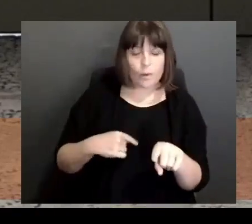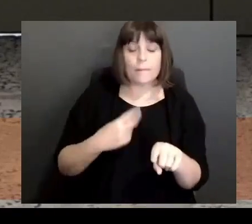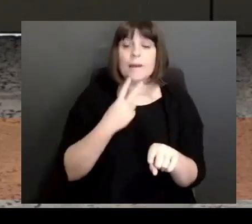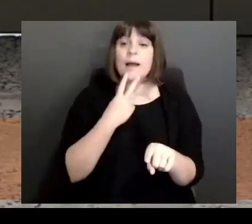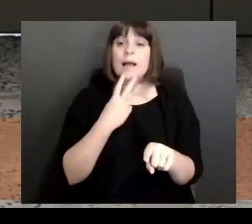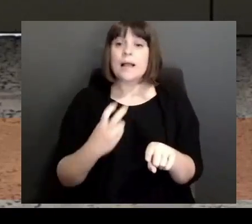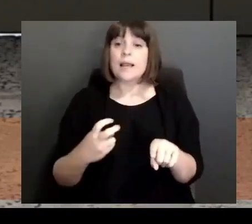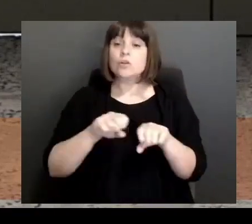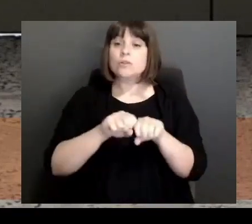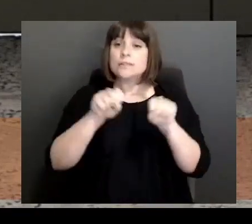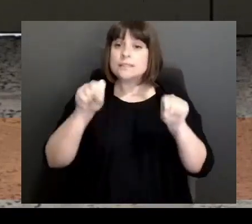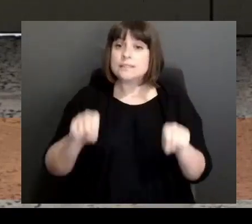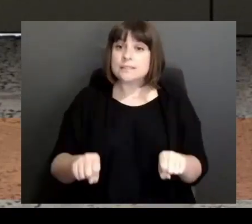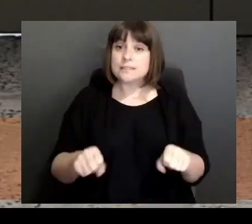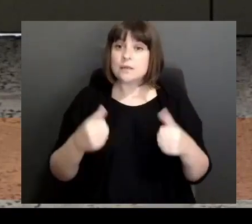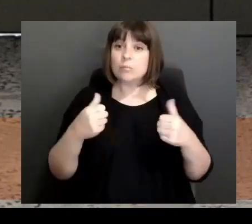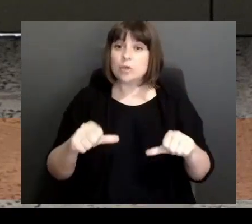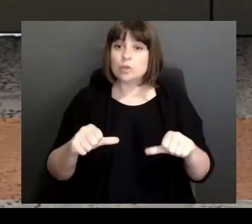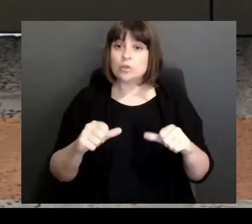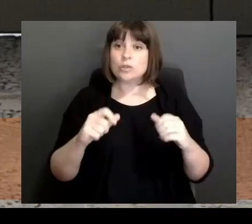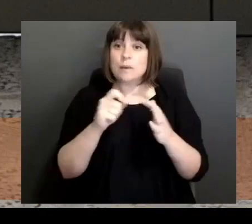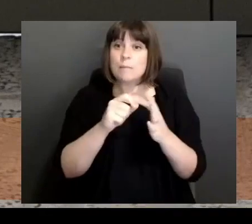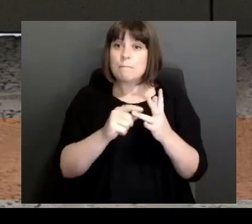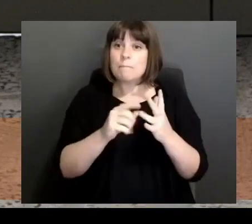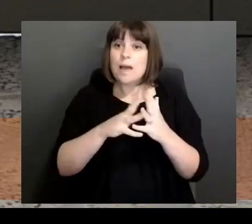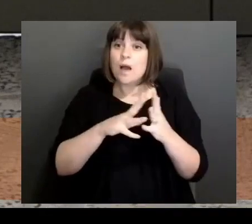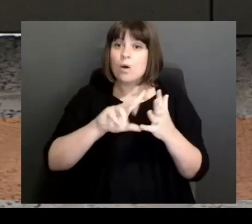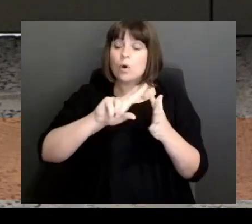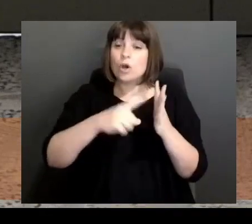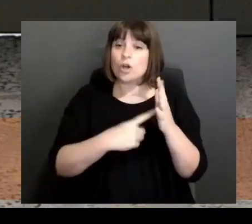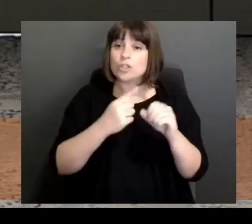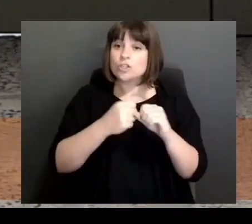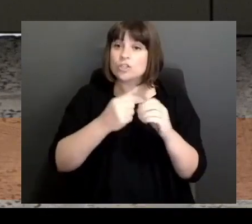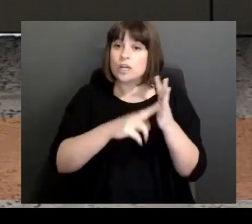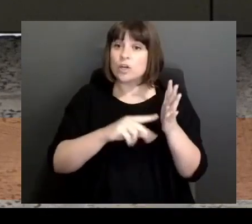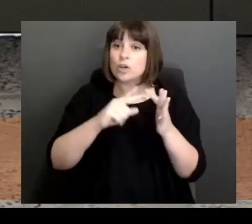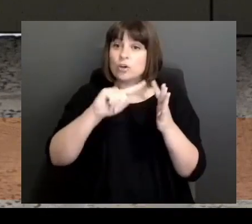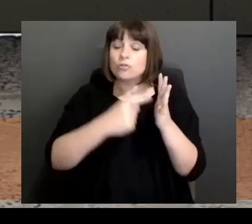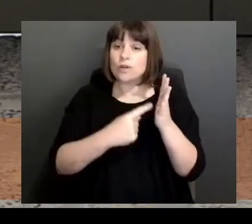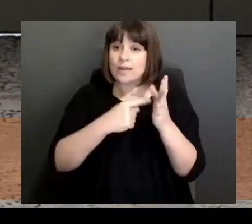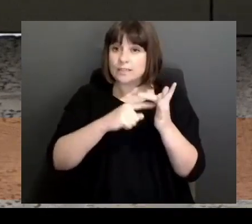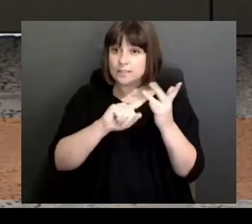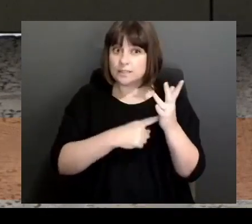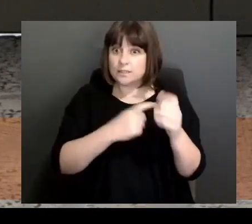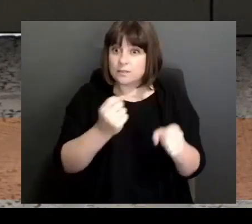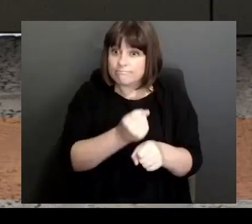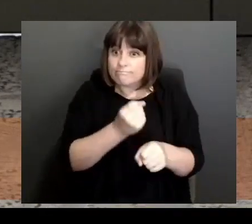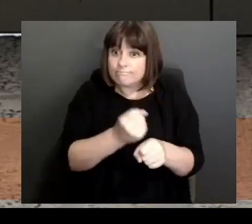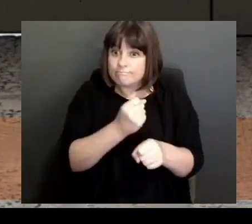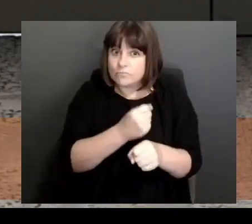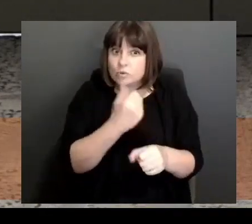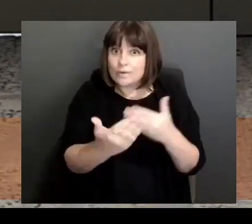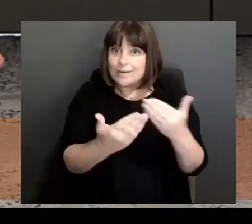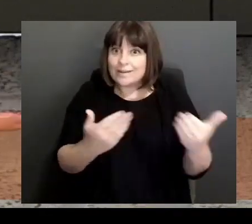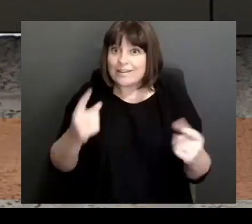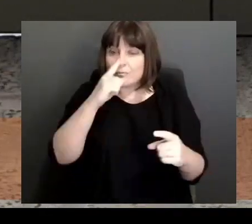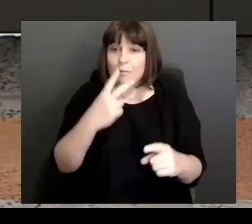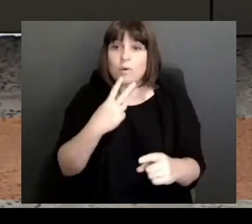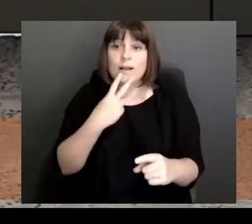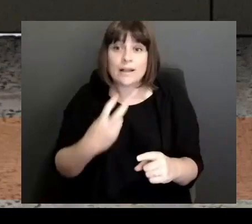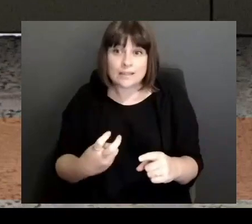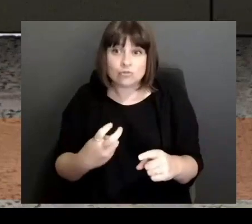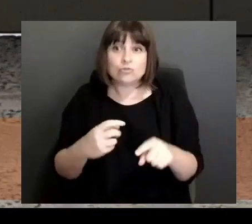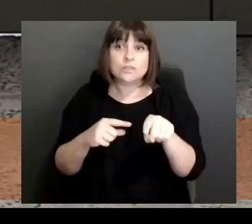system relies on power generators to supply consumers with electricity. Historically, that has included